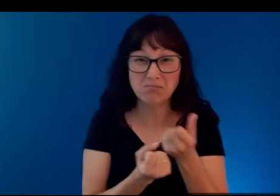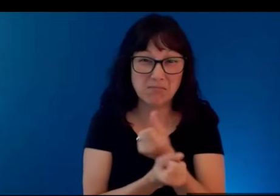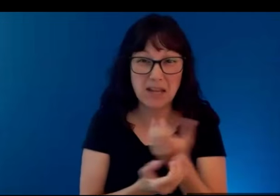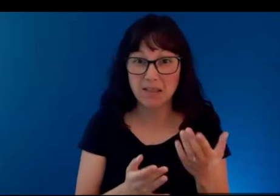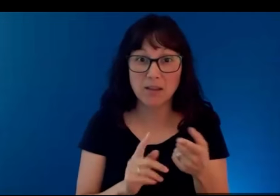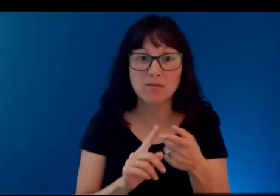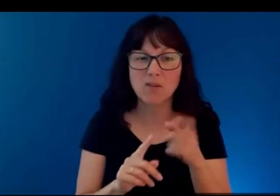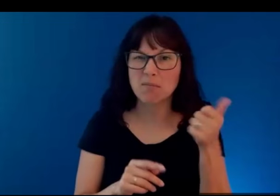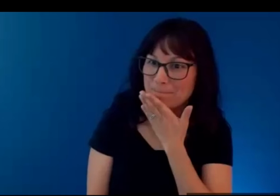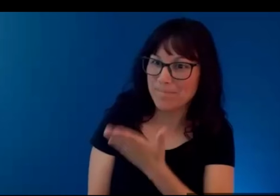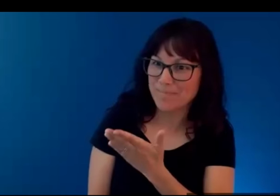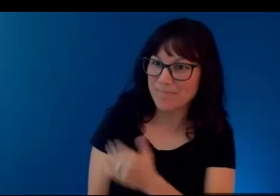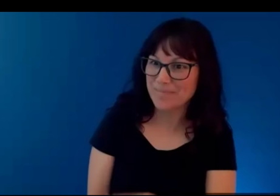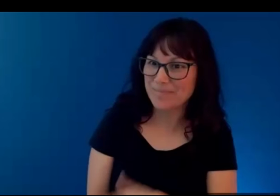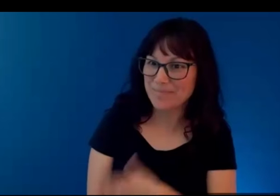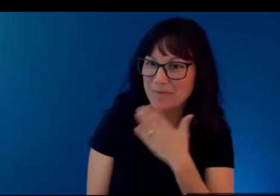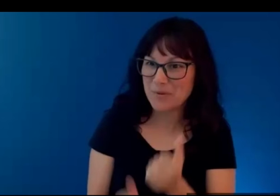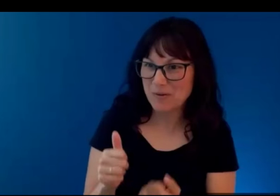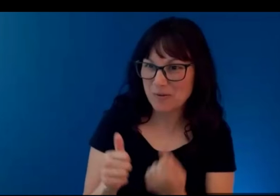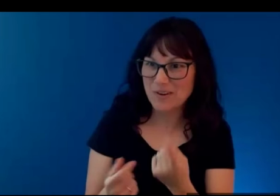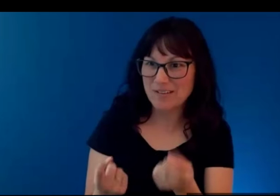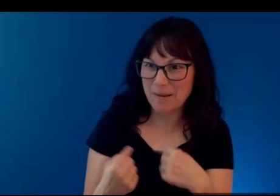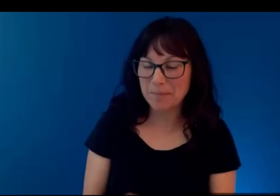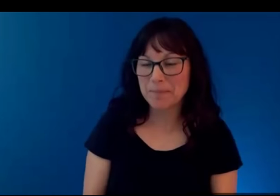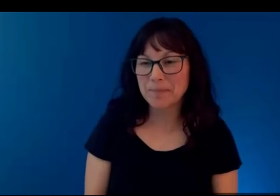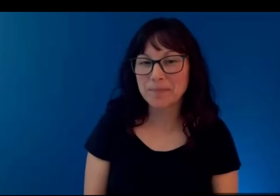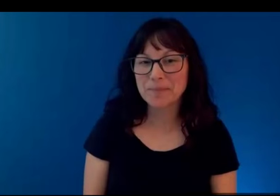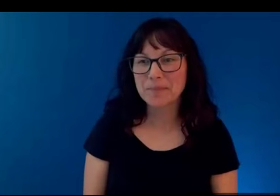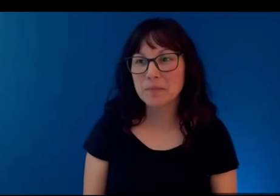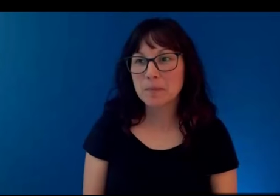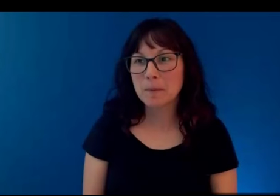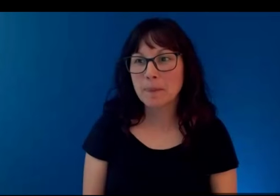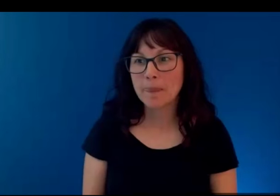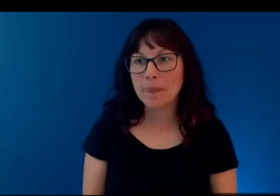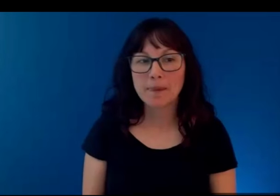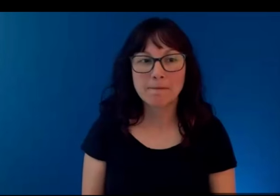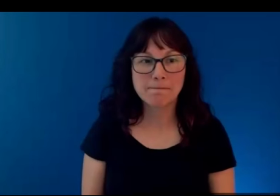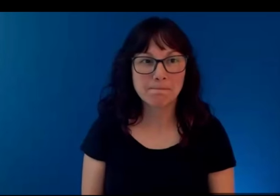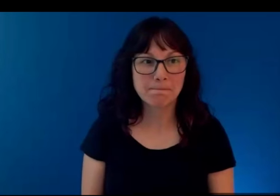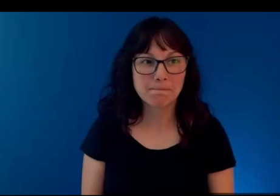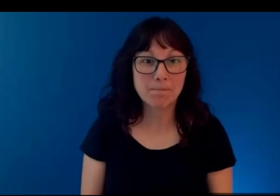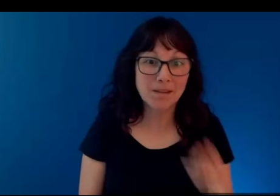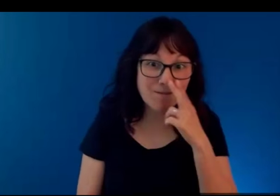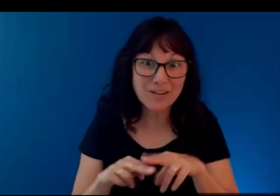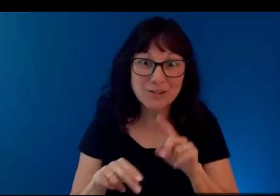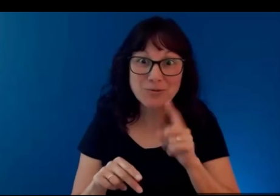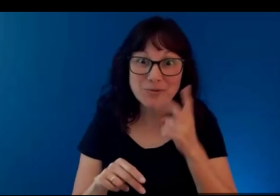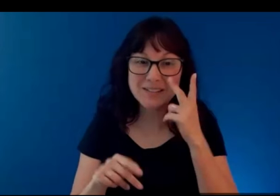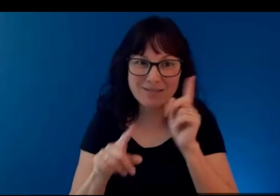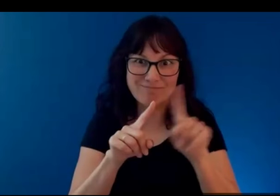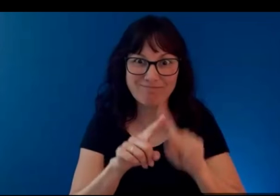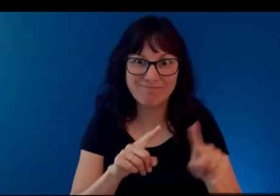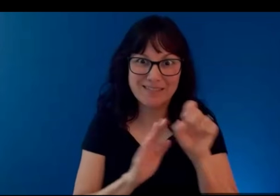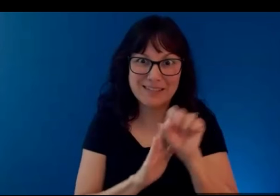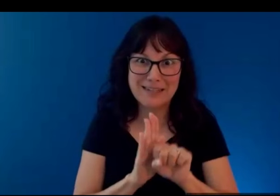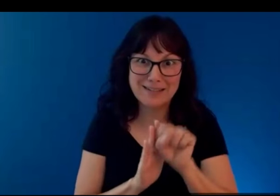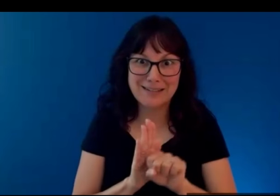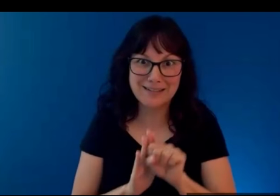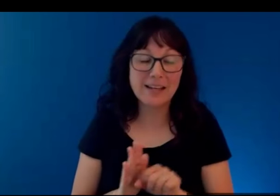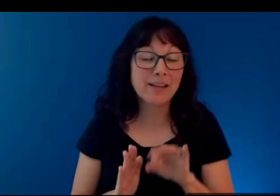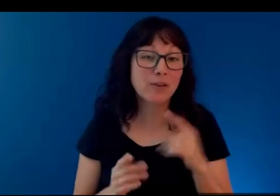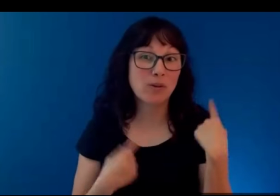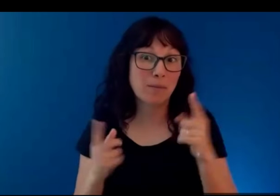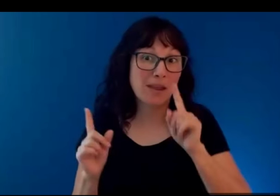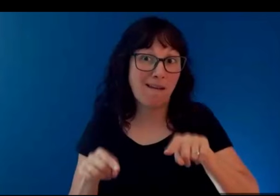any federal agency. Thank you, everybody, for being here. It's fun to see all the states are being represented. If you've been attending